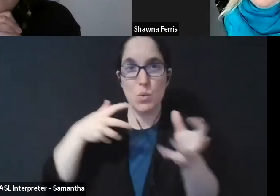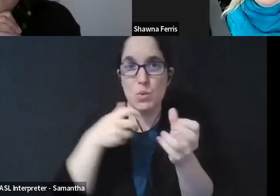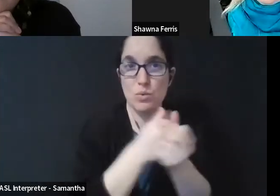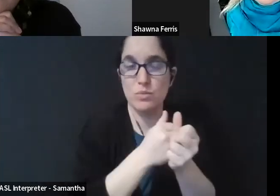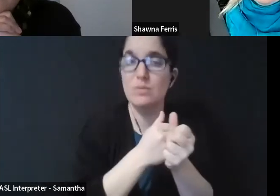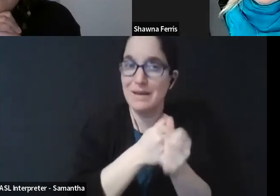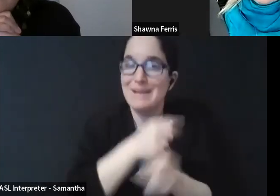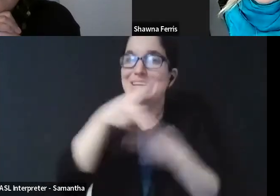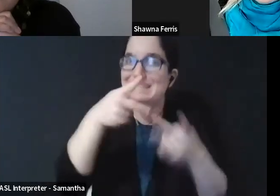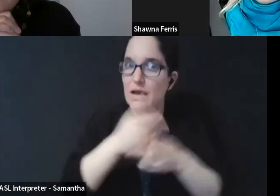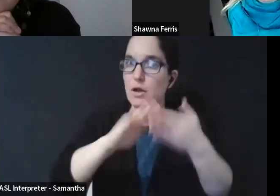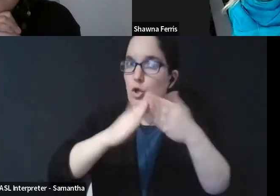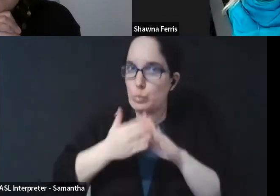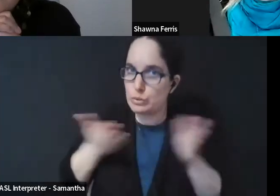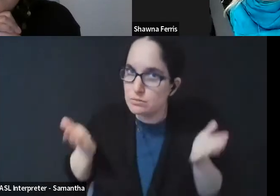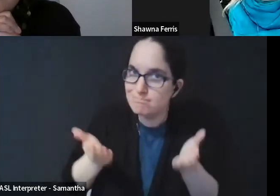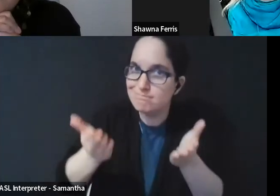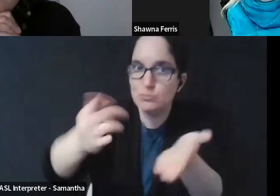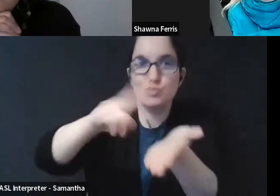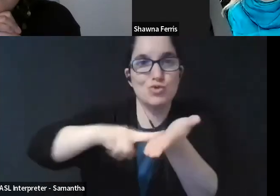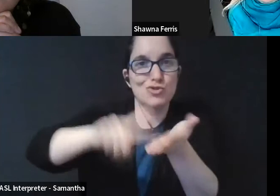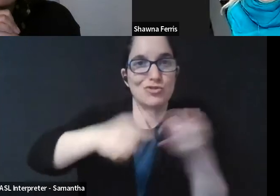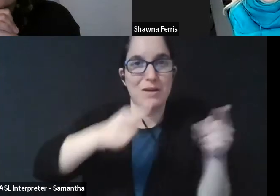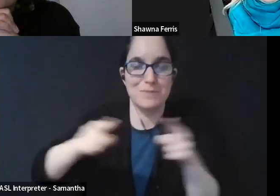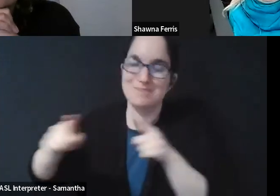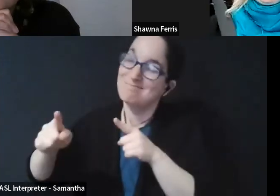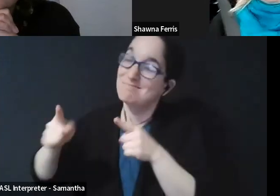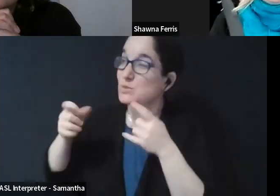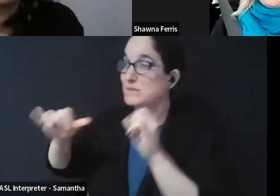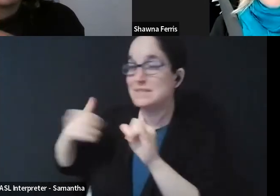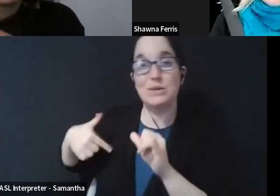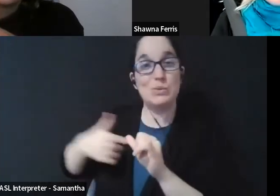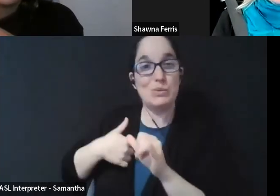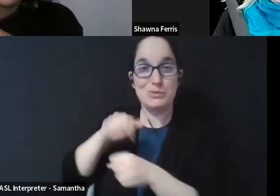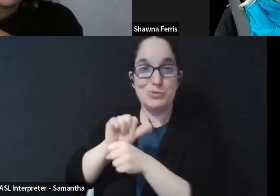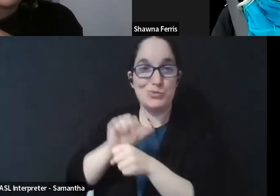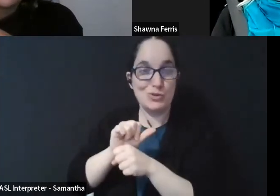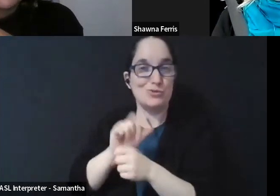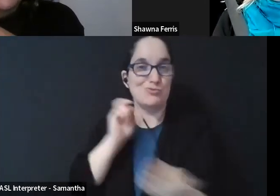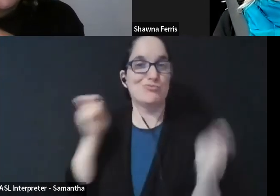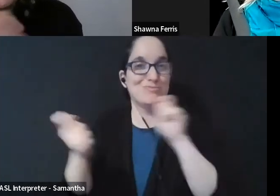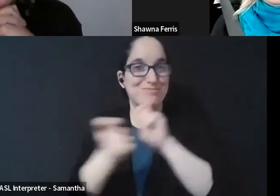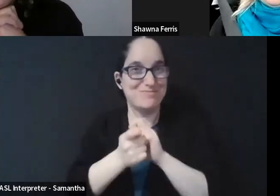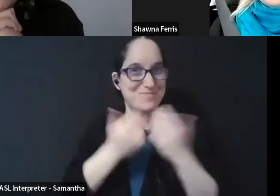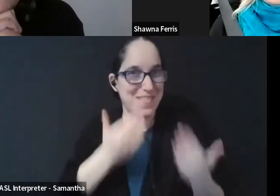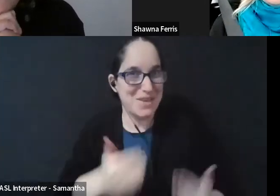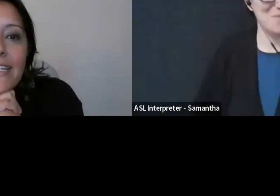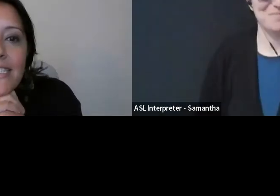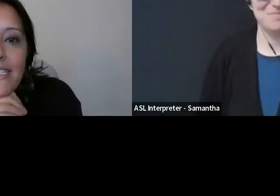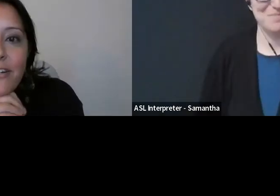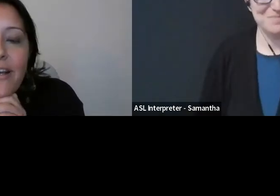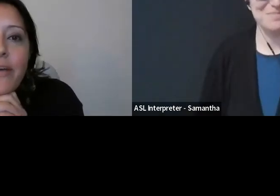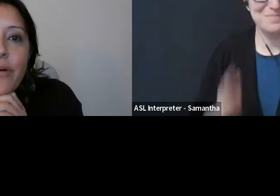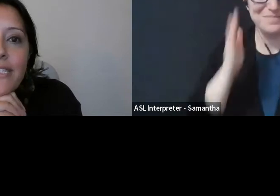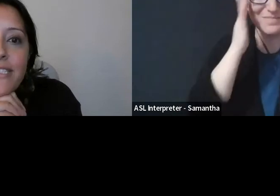the kinds of community-driven research that's happening. So we have some work to do to reform it there. Thanks. Thanks, Shawna.